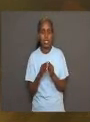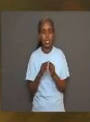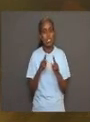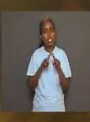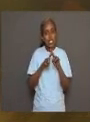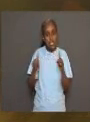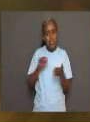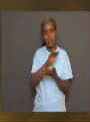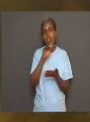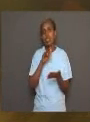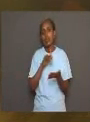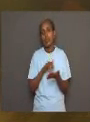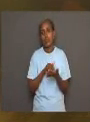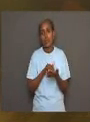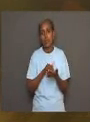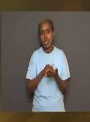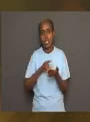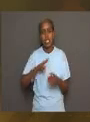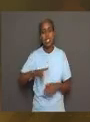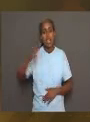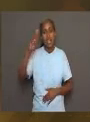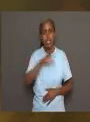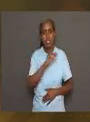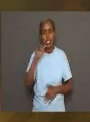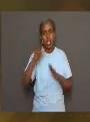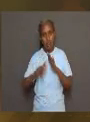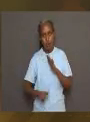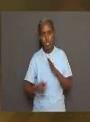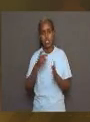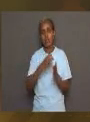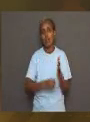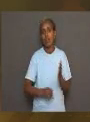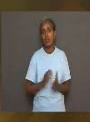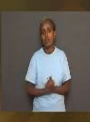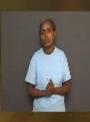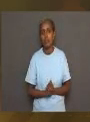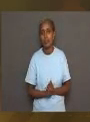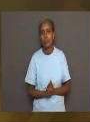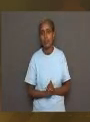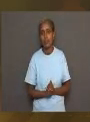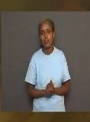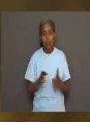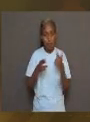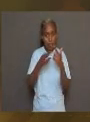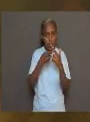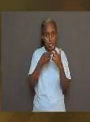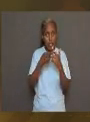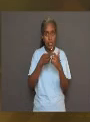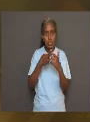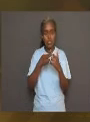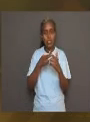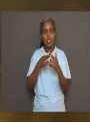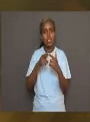difference between the highest and lowest values. Range is